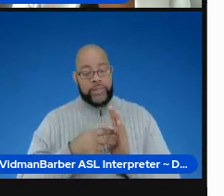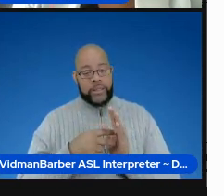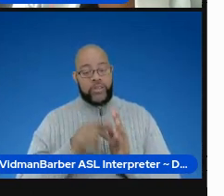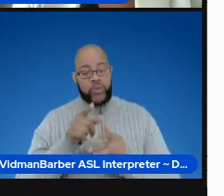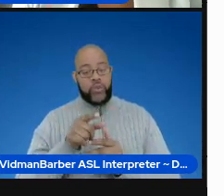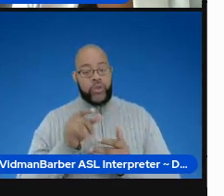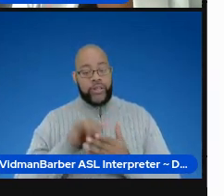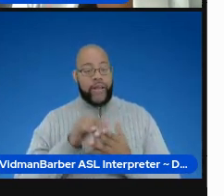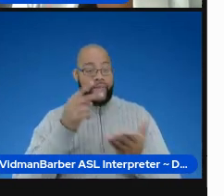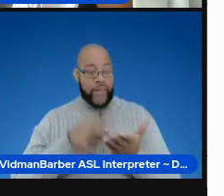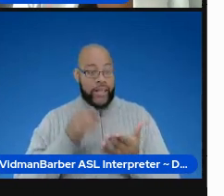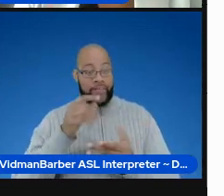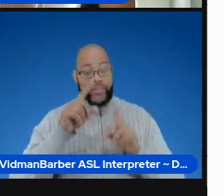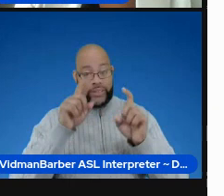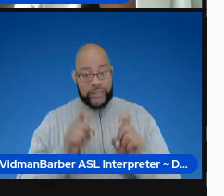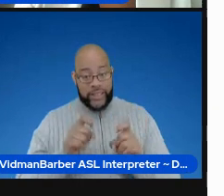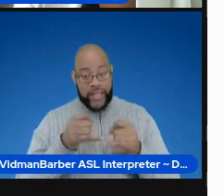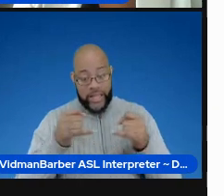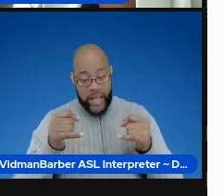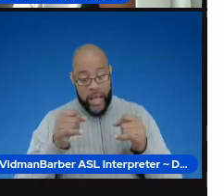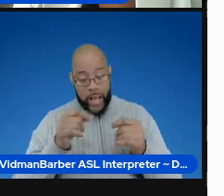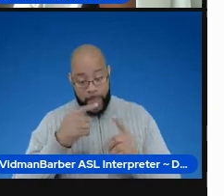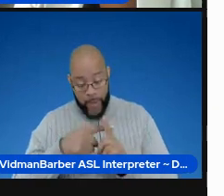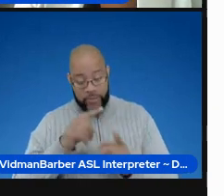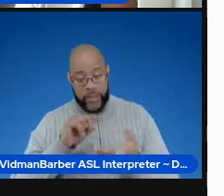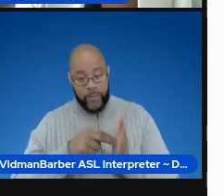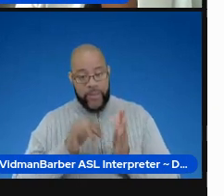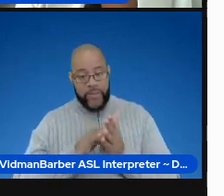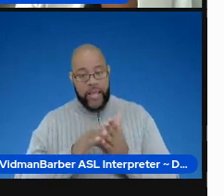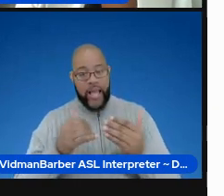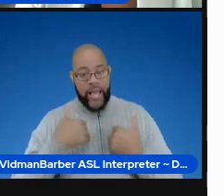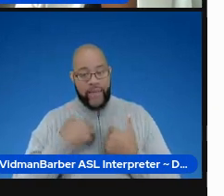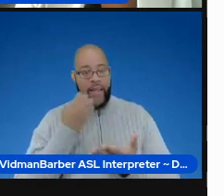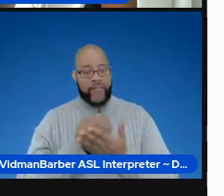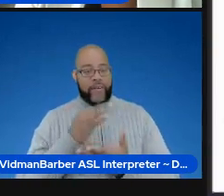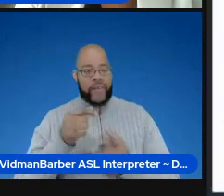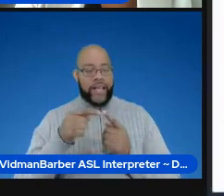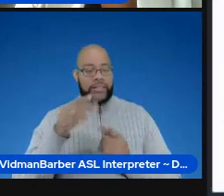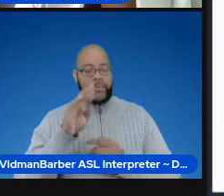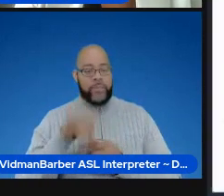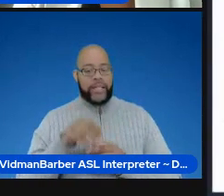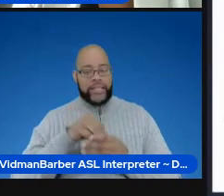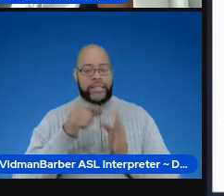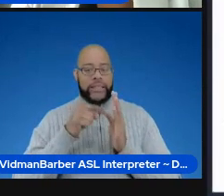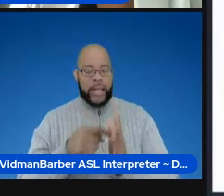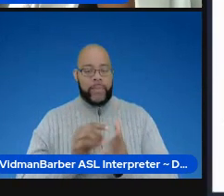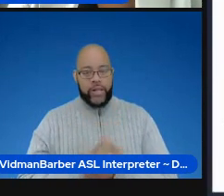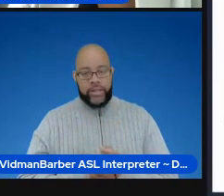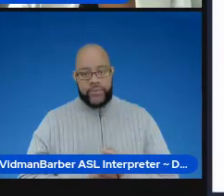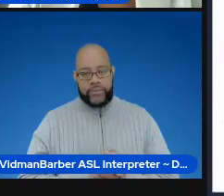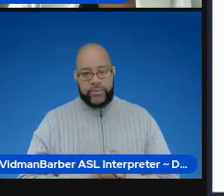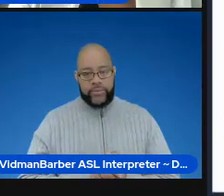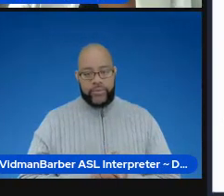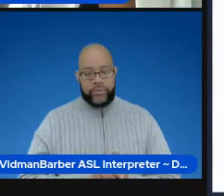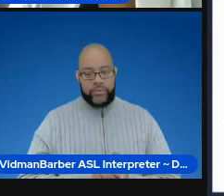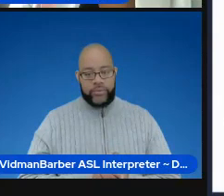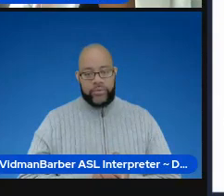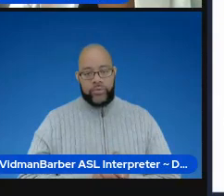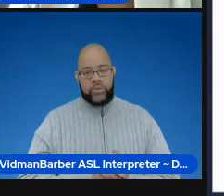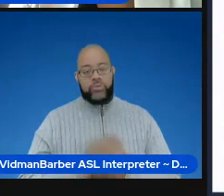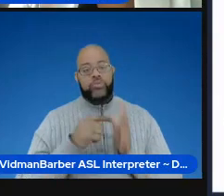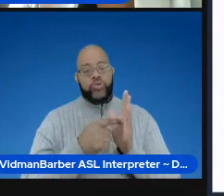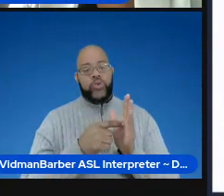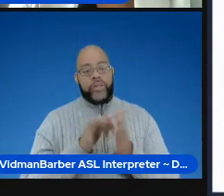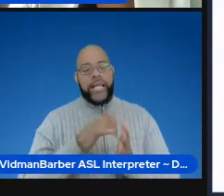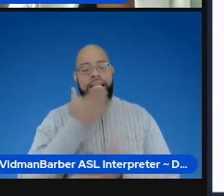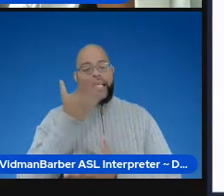is valid. And if the test line is positive, that confirms that there's evidence of antibodies in the sample. So I'm showing you a heat